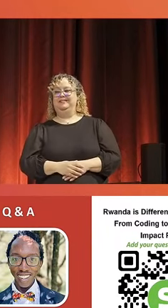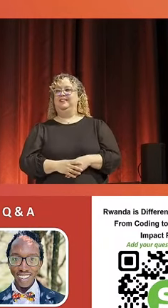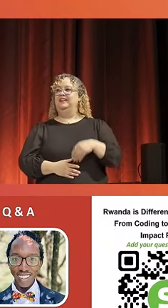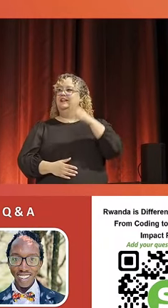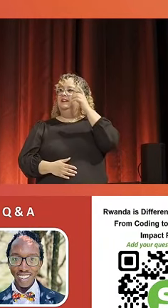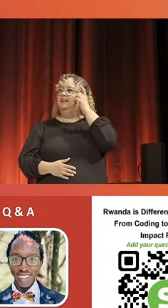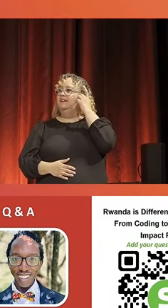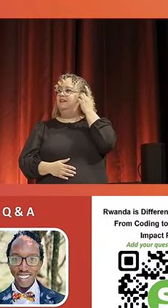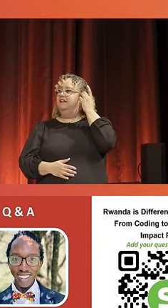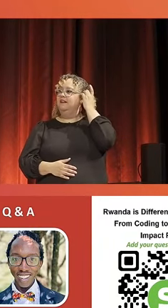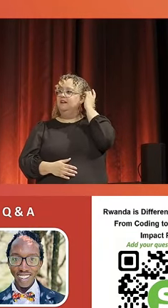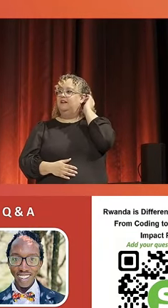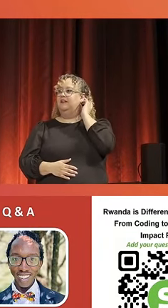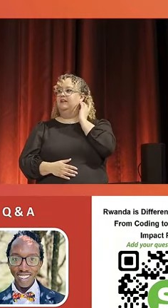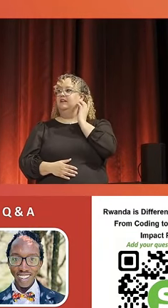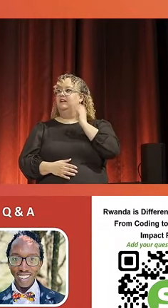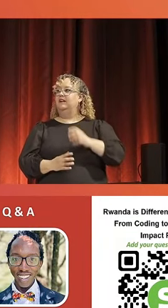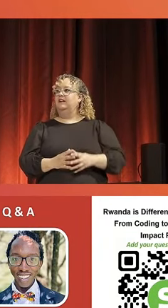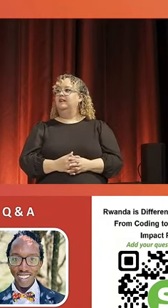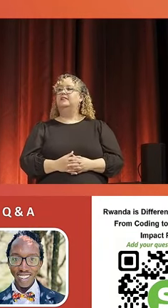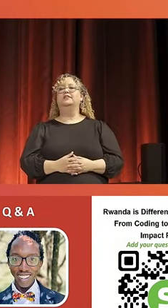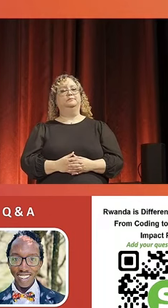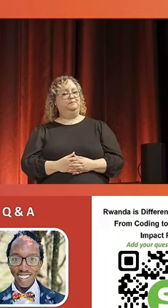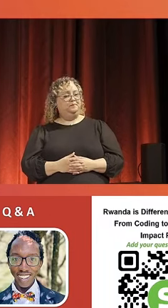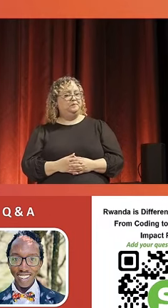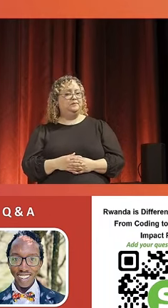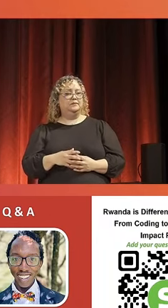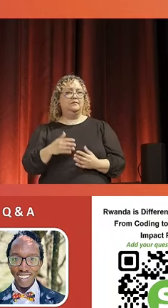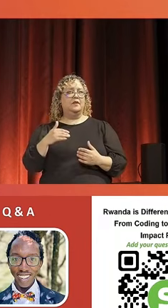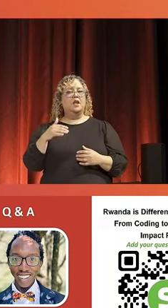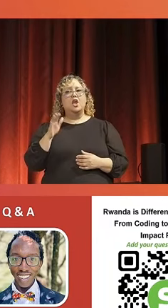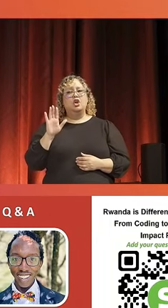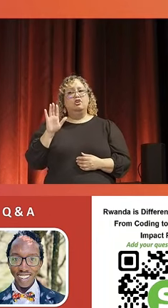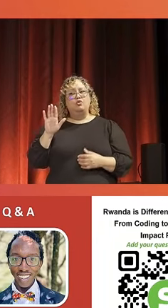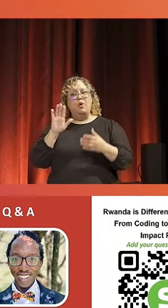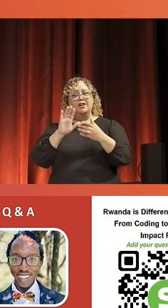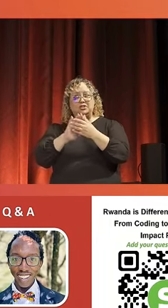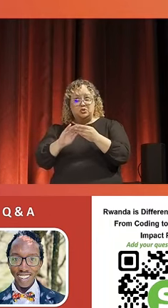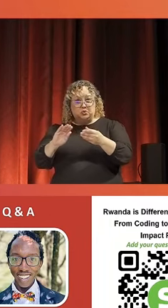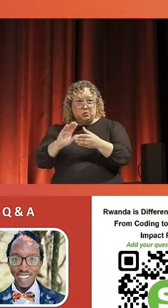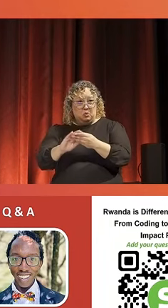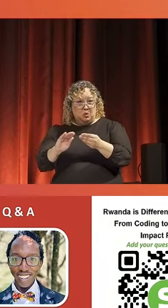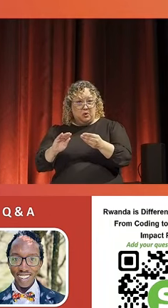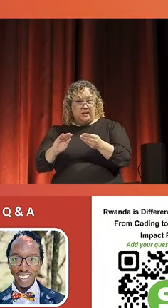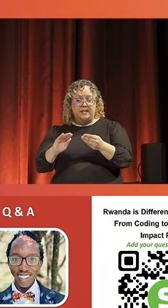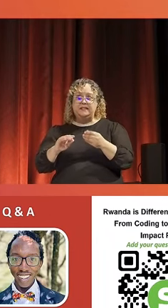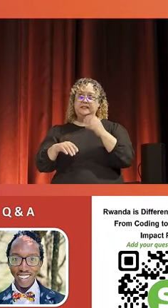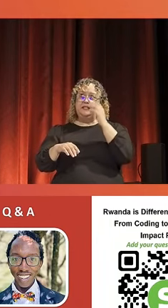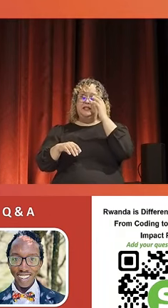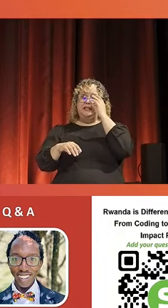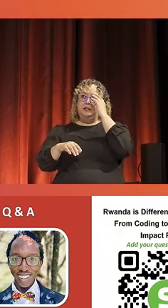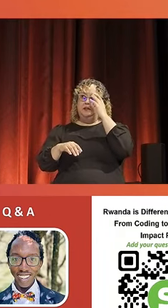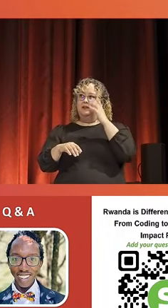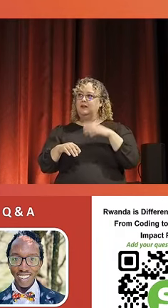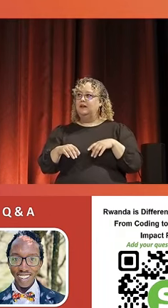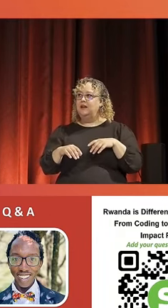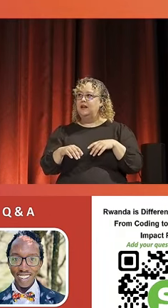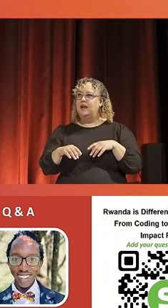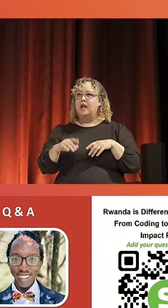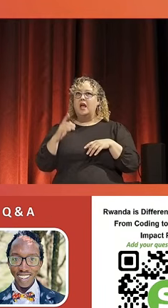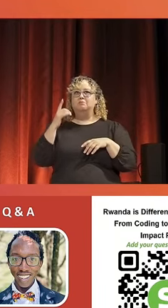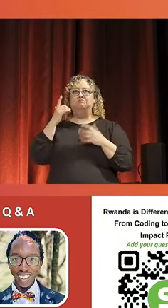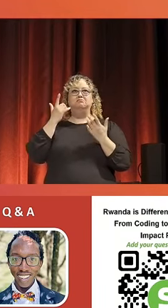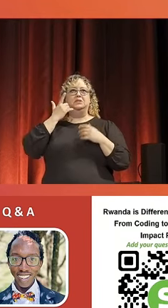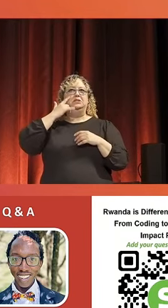This is a really interesting question. Your stories sound perhaps unintentional